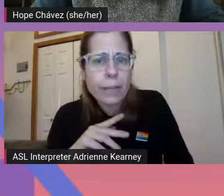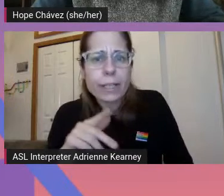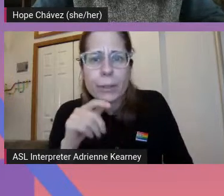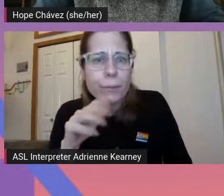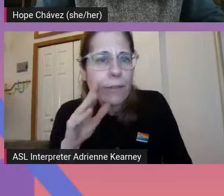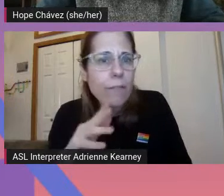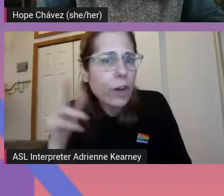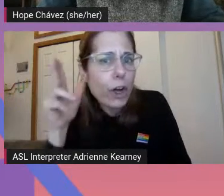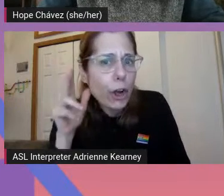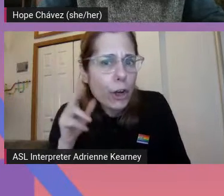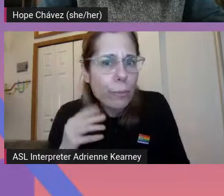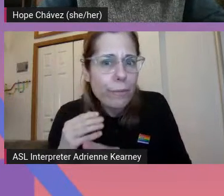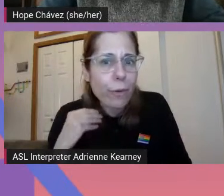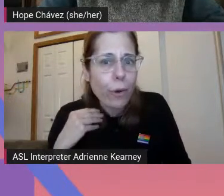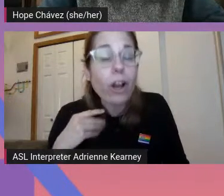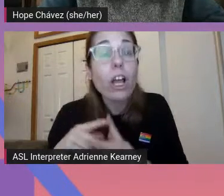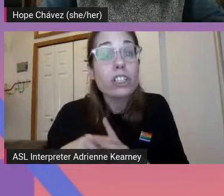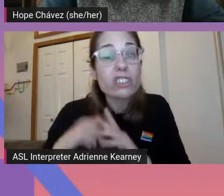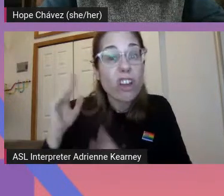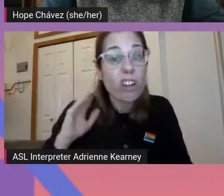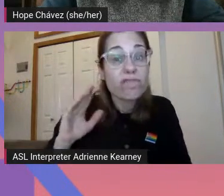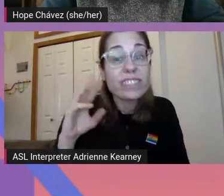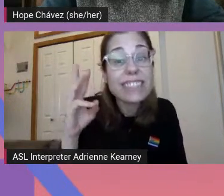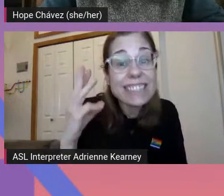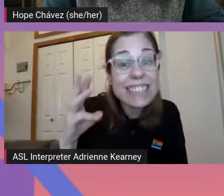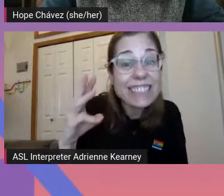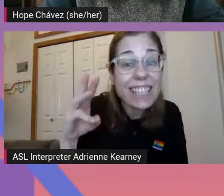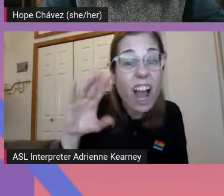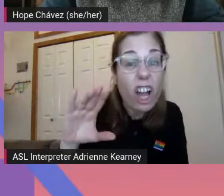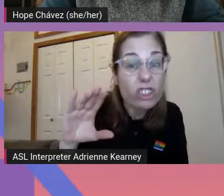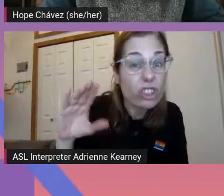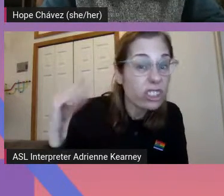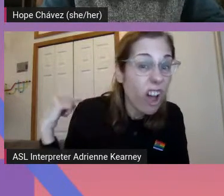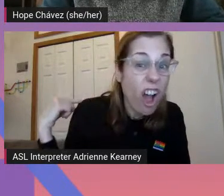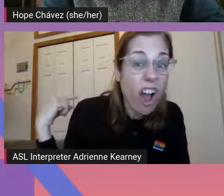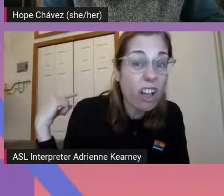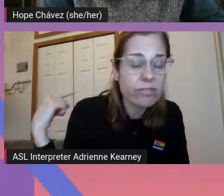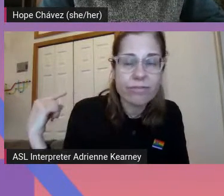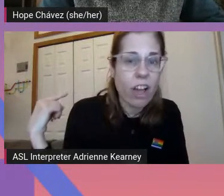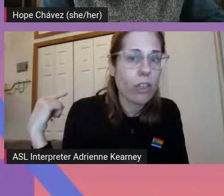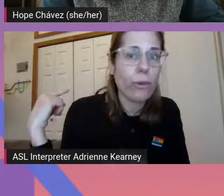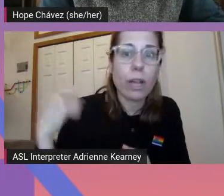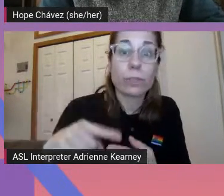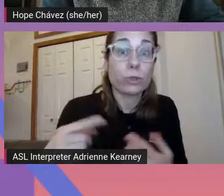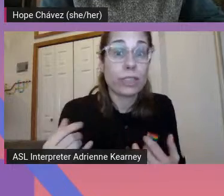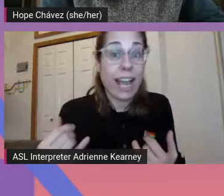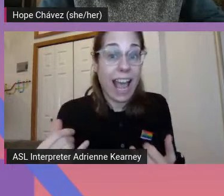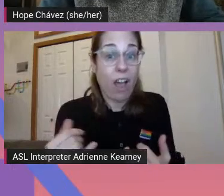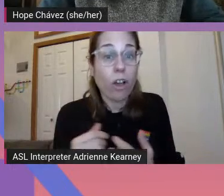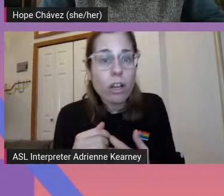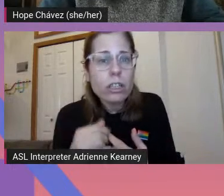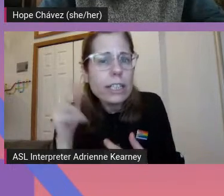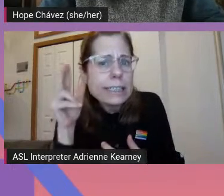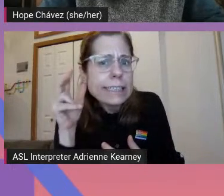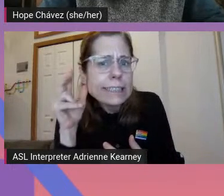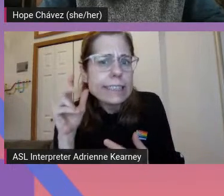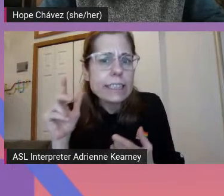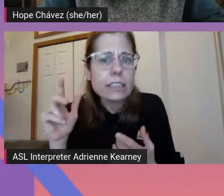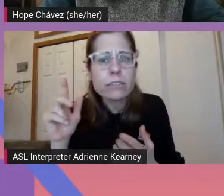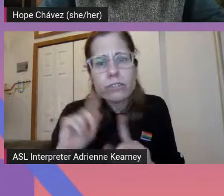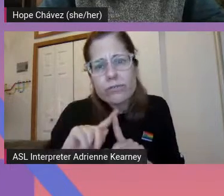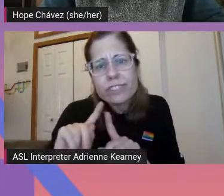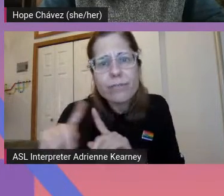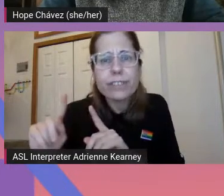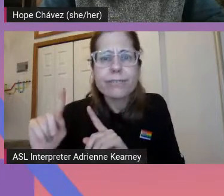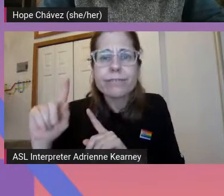time, and they're in response with contemporary artists. They're listening to these pieces, and they're creating works of art to respond